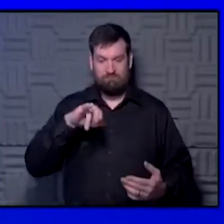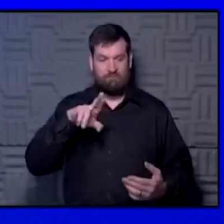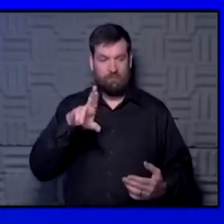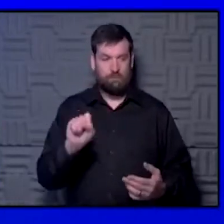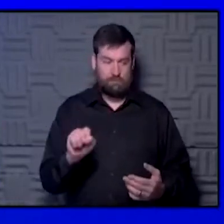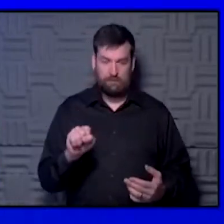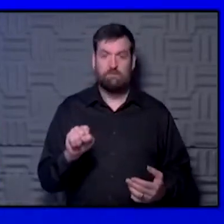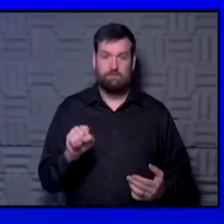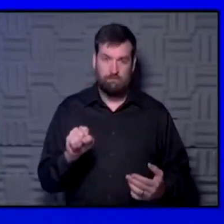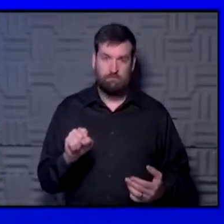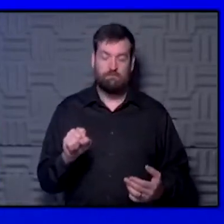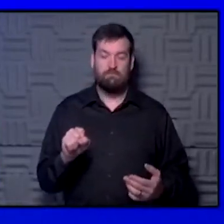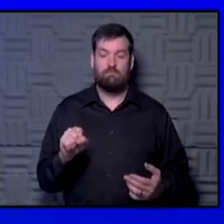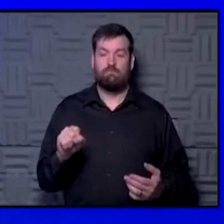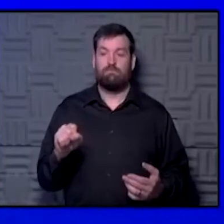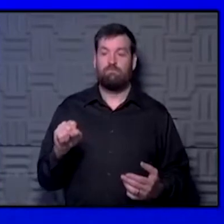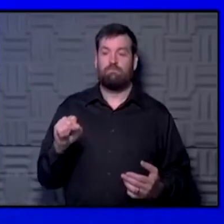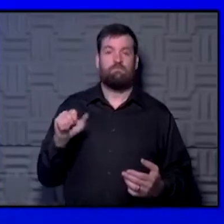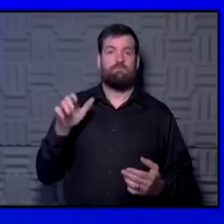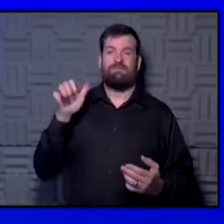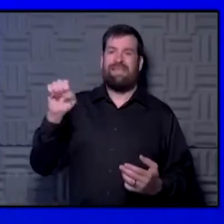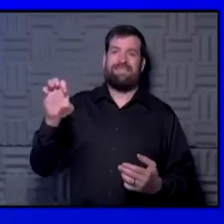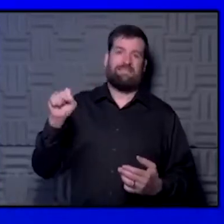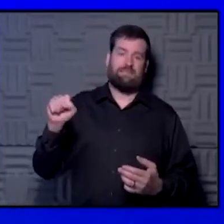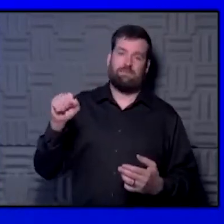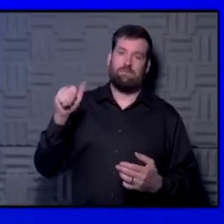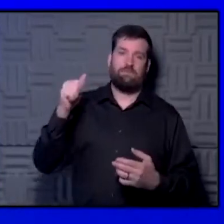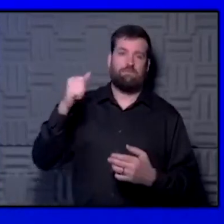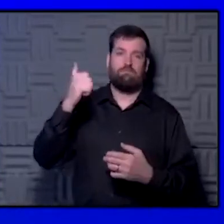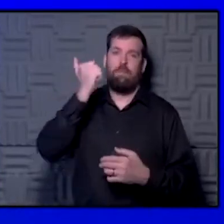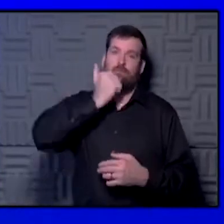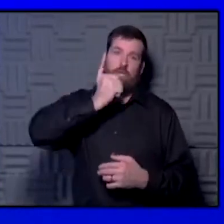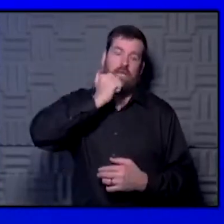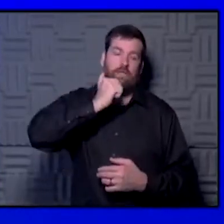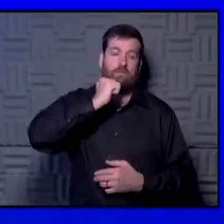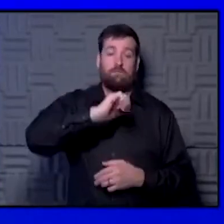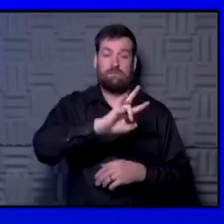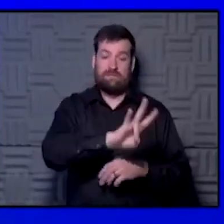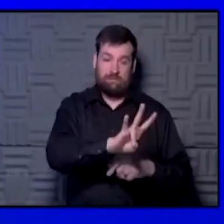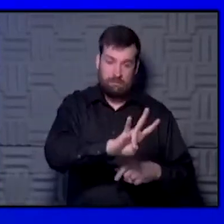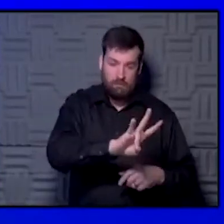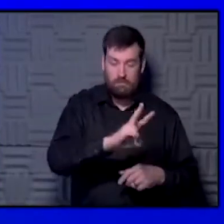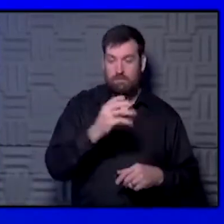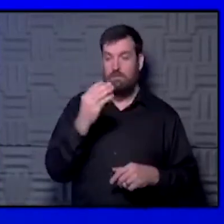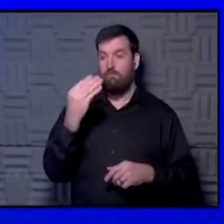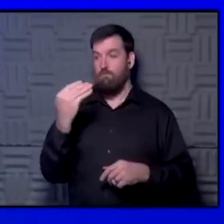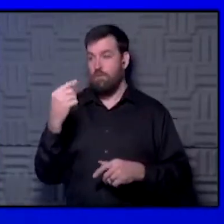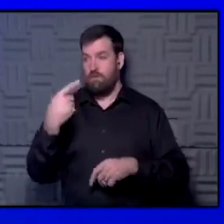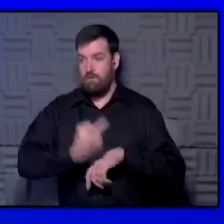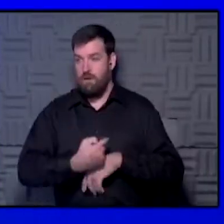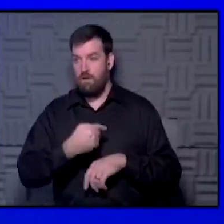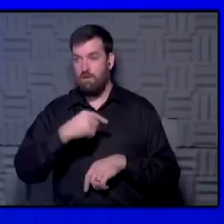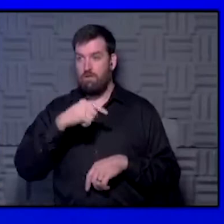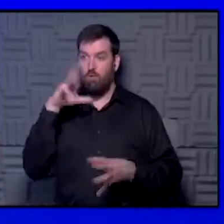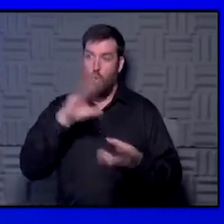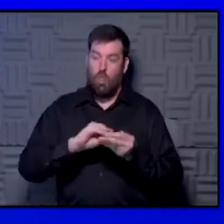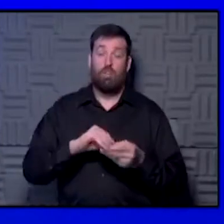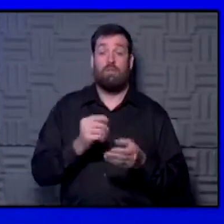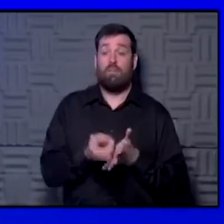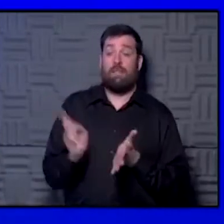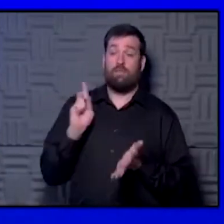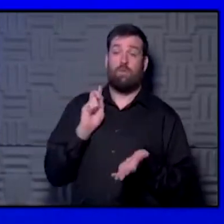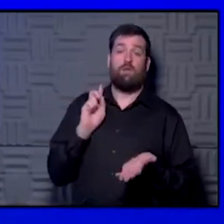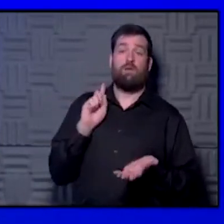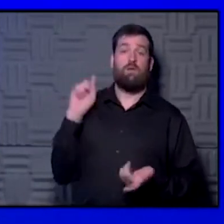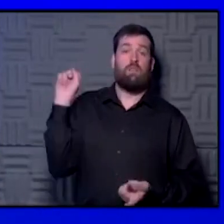are cases every day, and the running 7 and 14-day totals can be different. Last week we had a